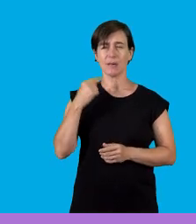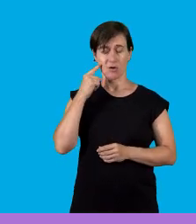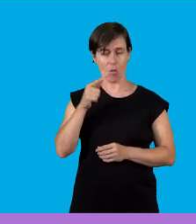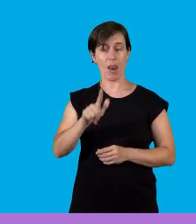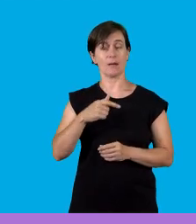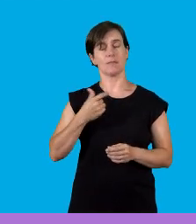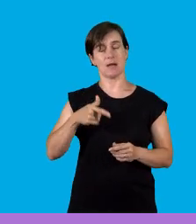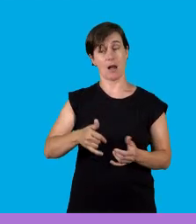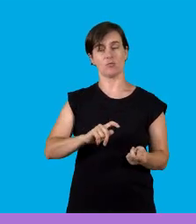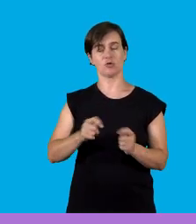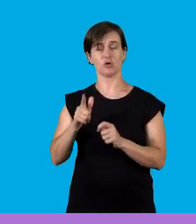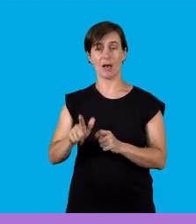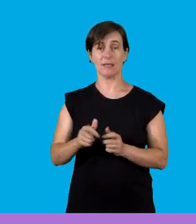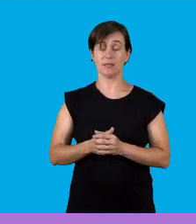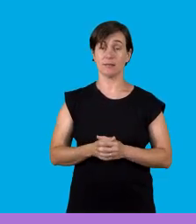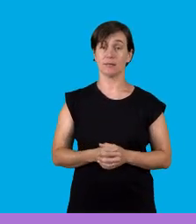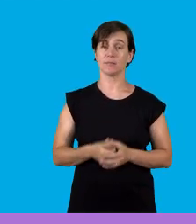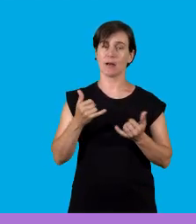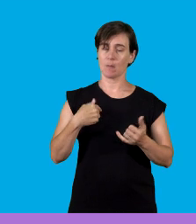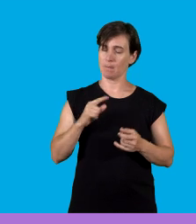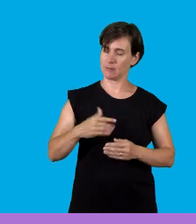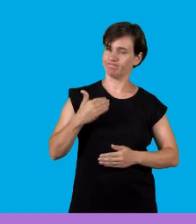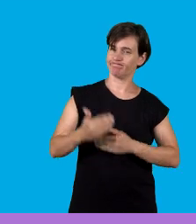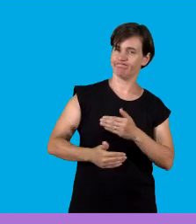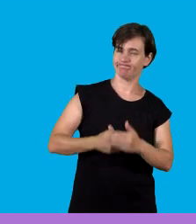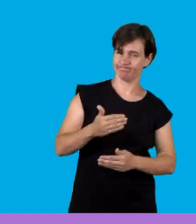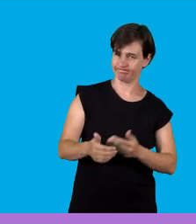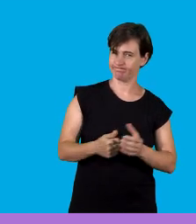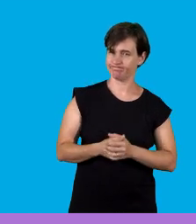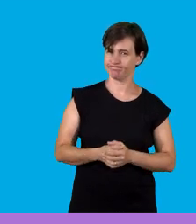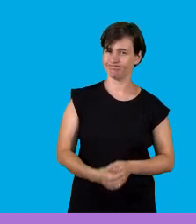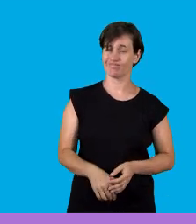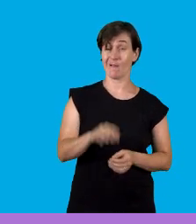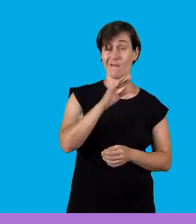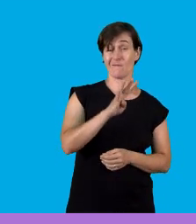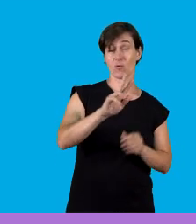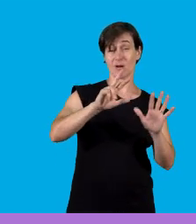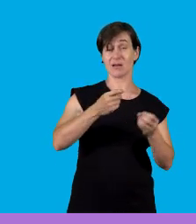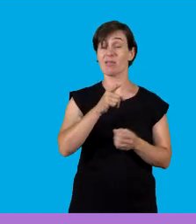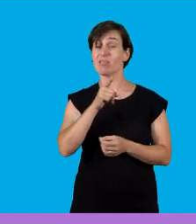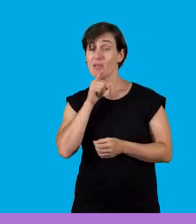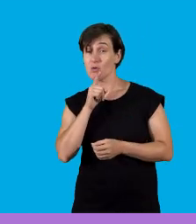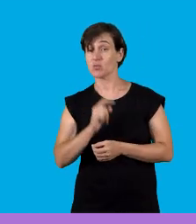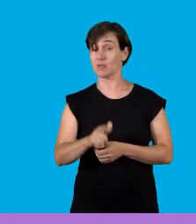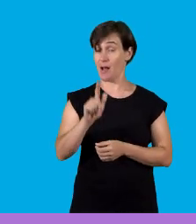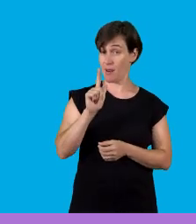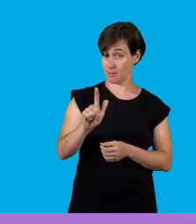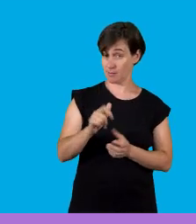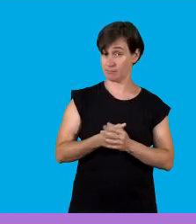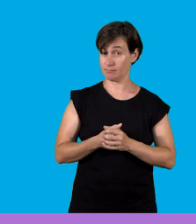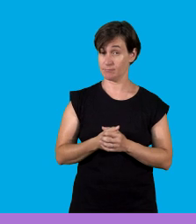the amount of liters I have. So now we'll take, and I'll continue here. Therefore, I'll take the